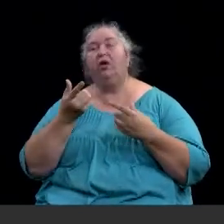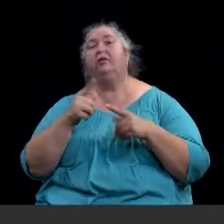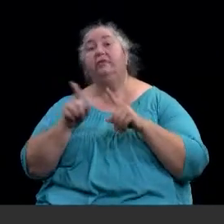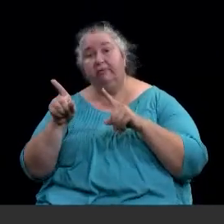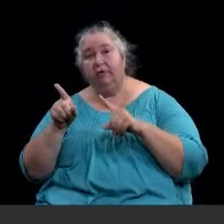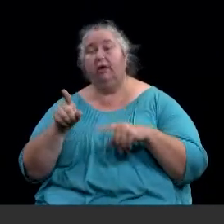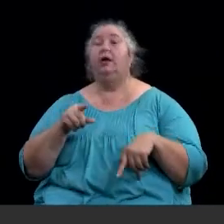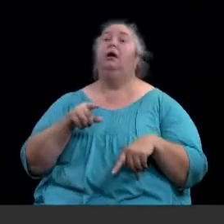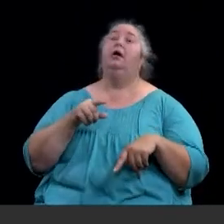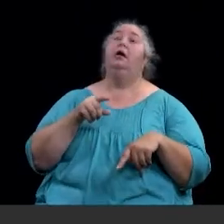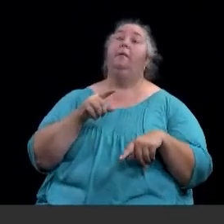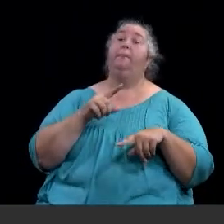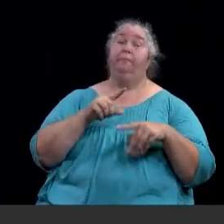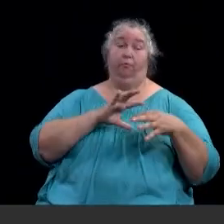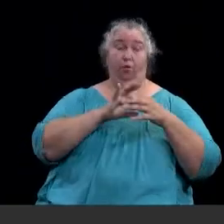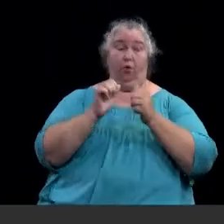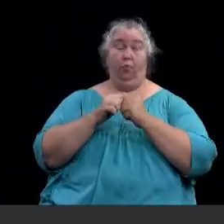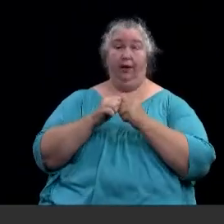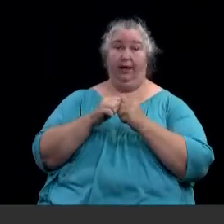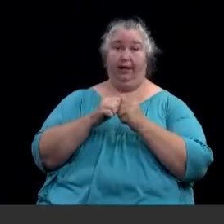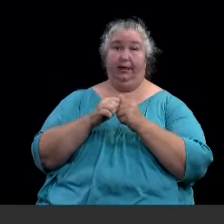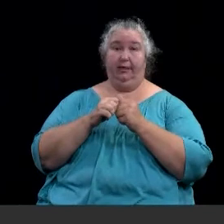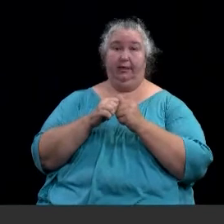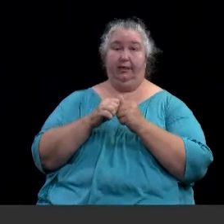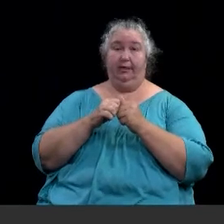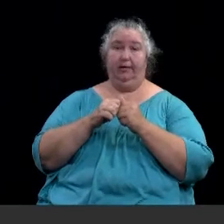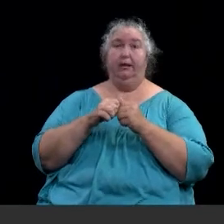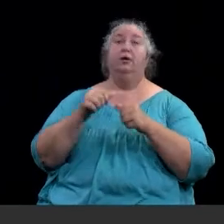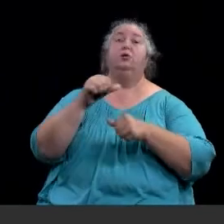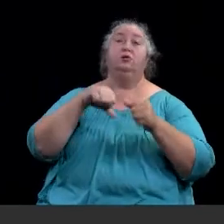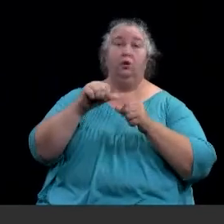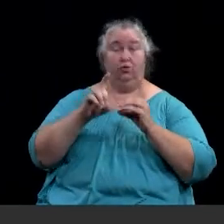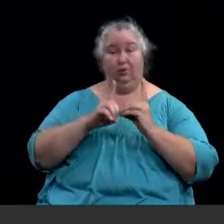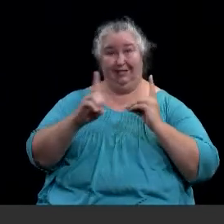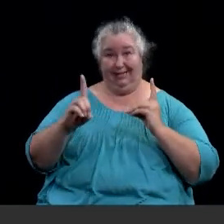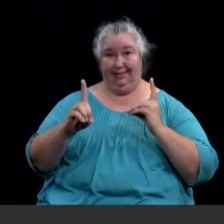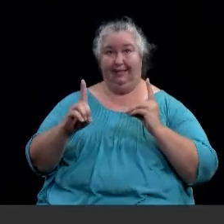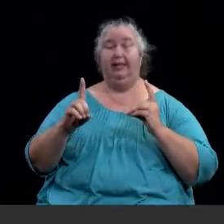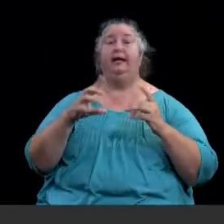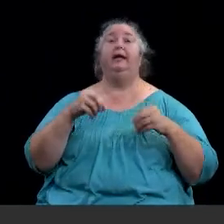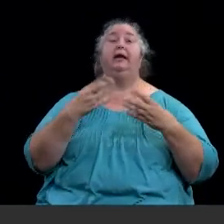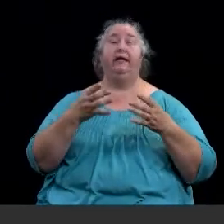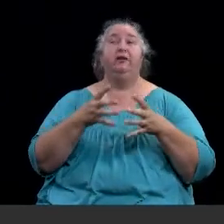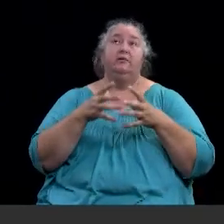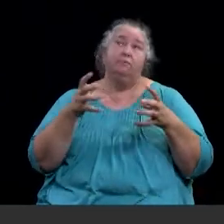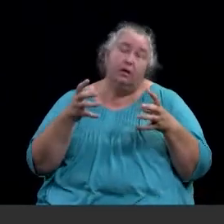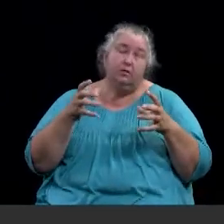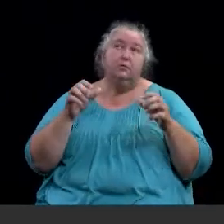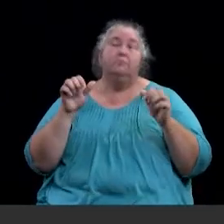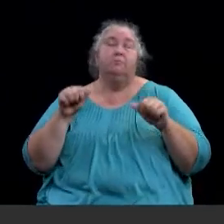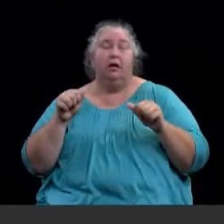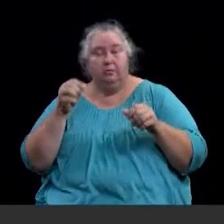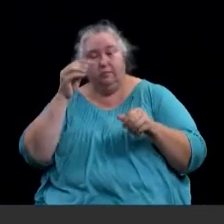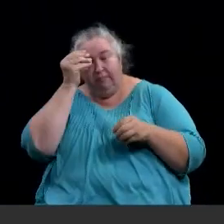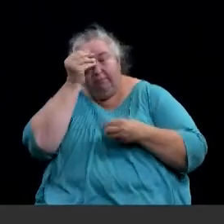and while providing as much transparency as possible, this meeting will not be open to the public. This meeting is being broadcast live